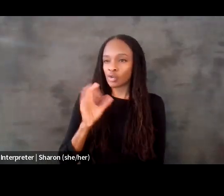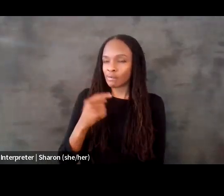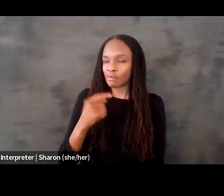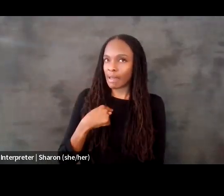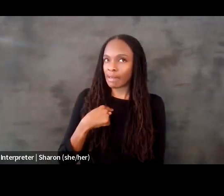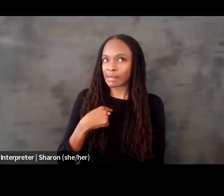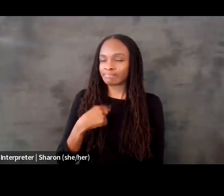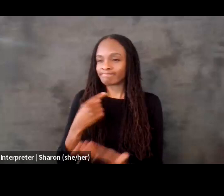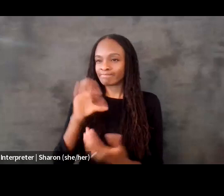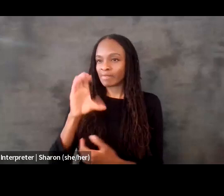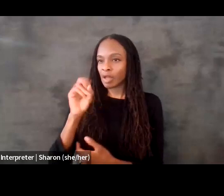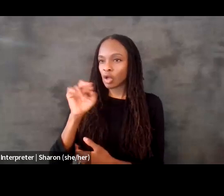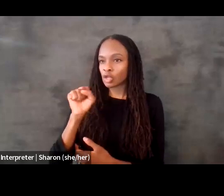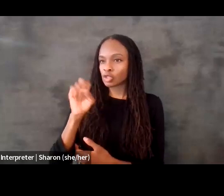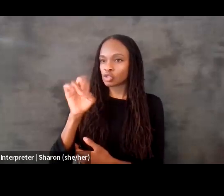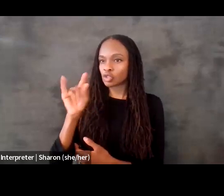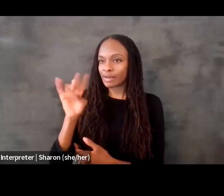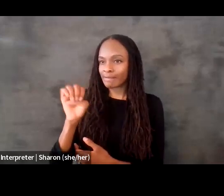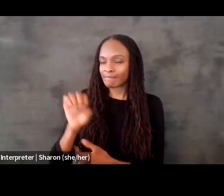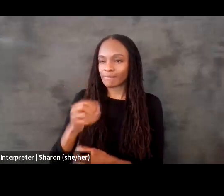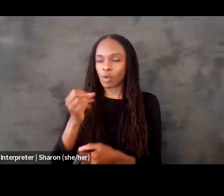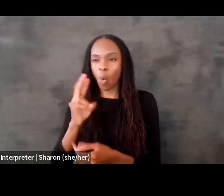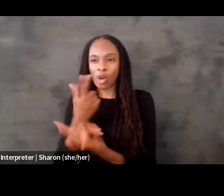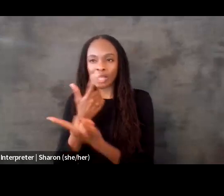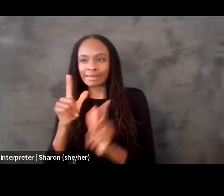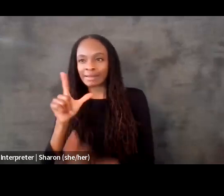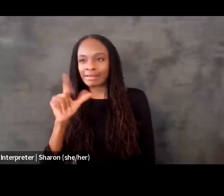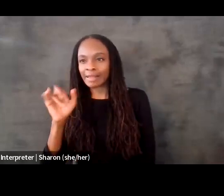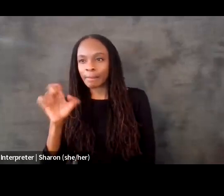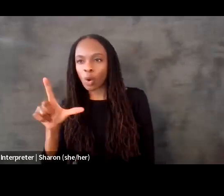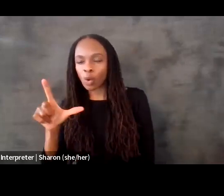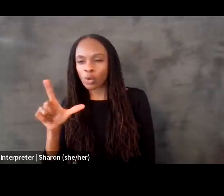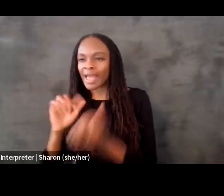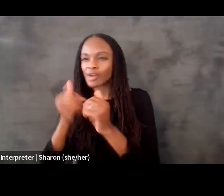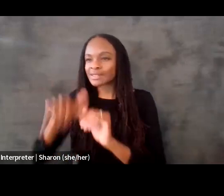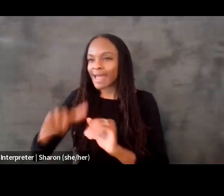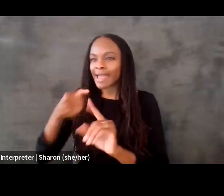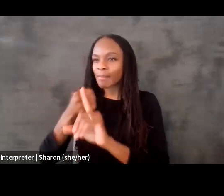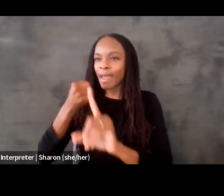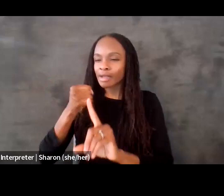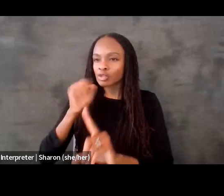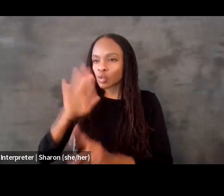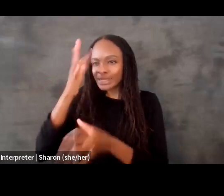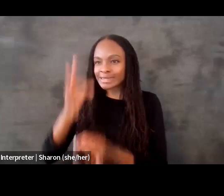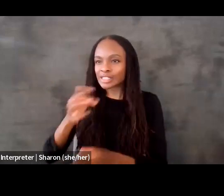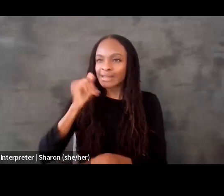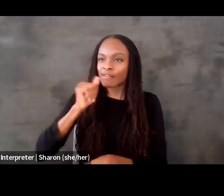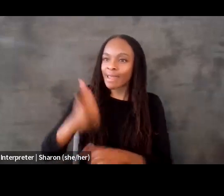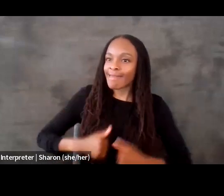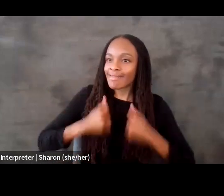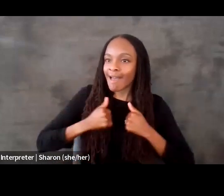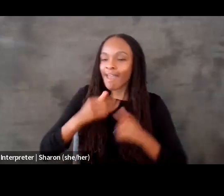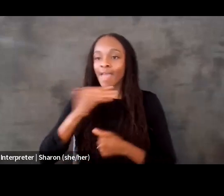I? And how does that impact the decisions you make in your daily life? And how does that impact the decisions that you will make in research and